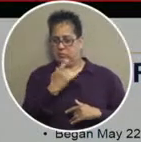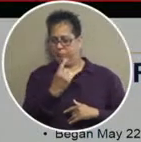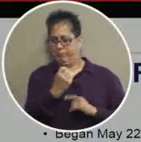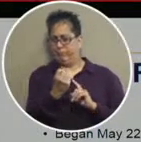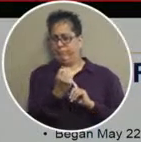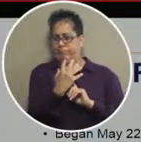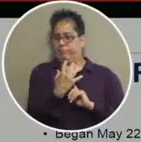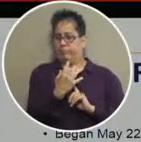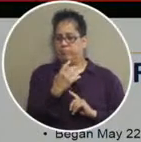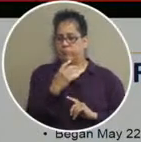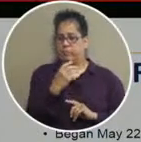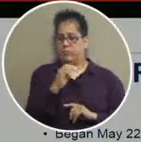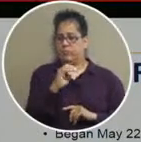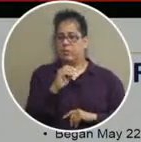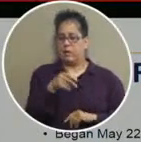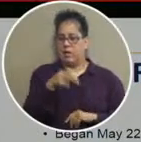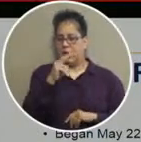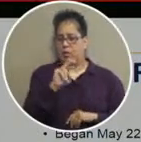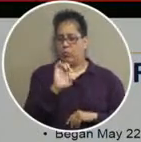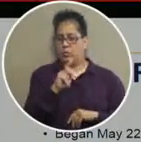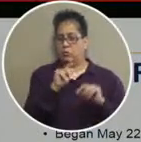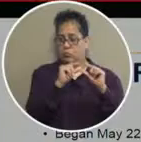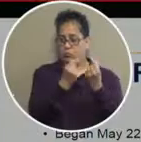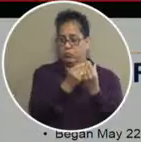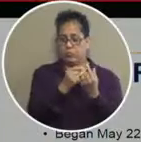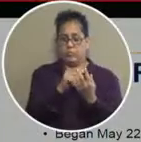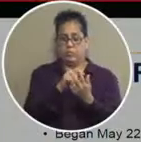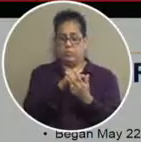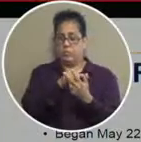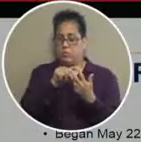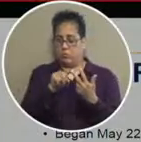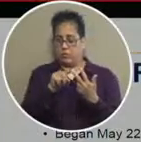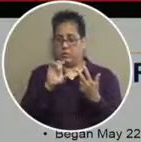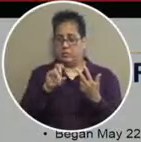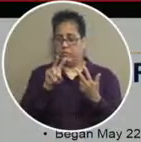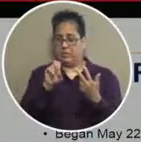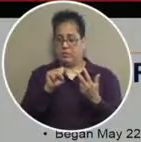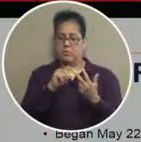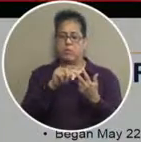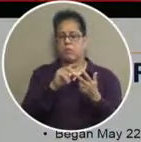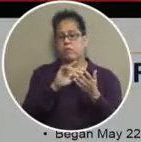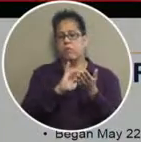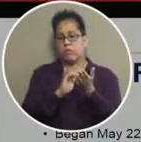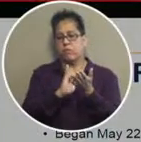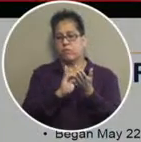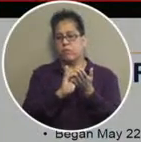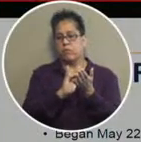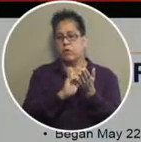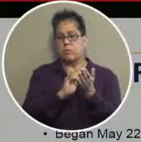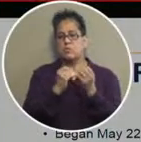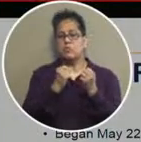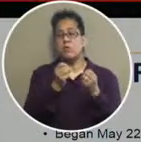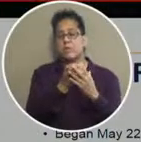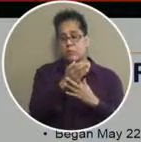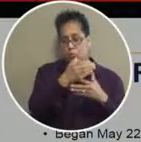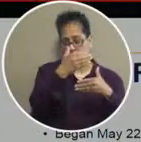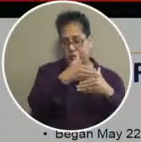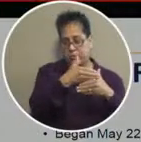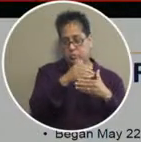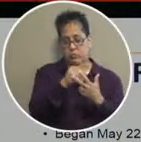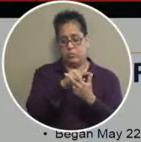in a more high-risk group. This testing is done through their pharmacy drive-up windows. Again, at